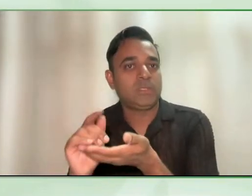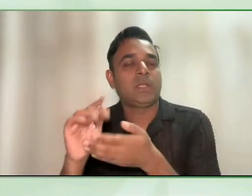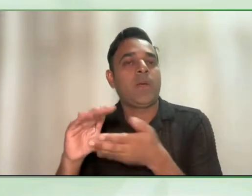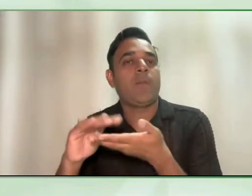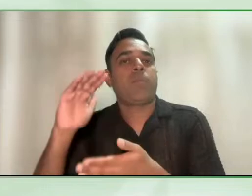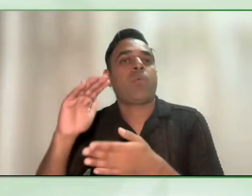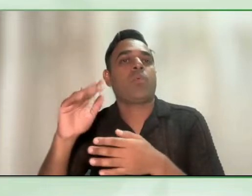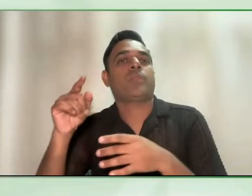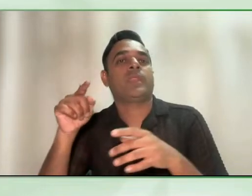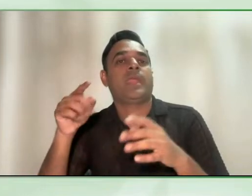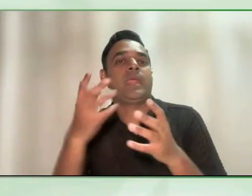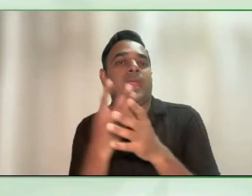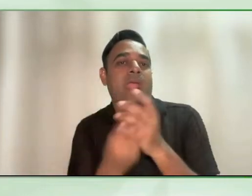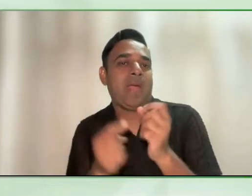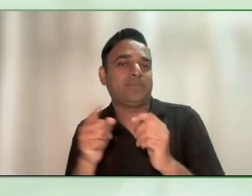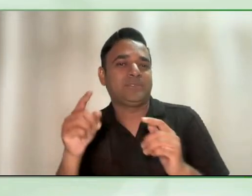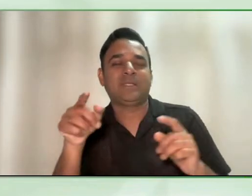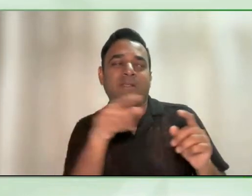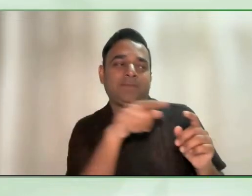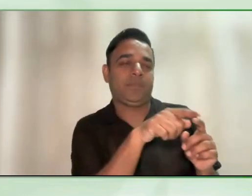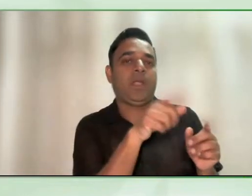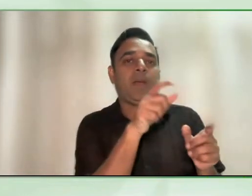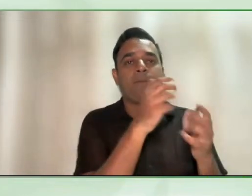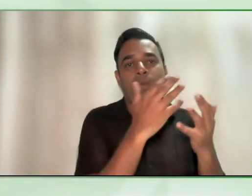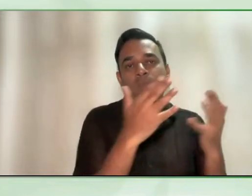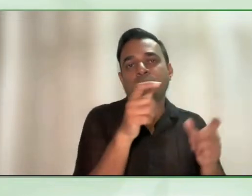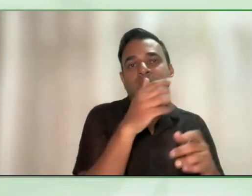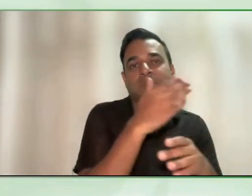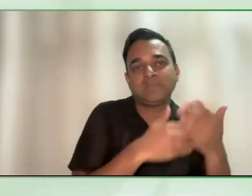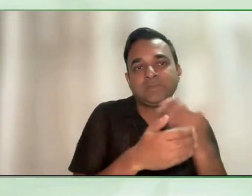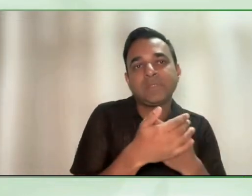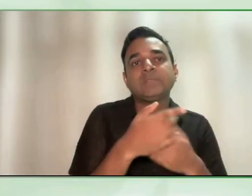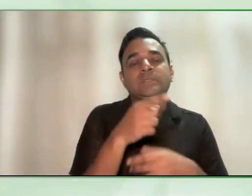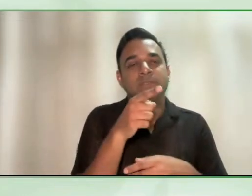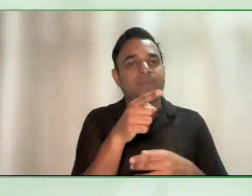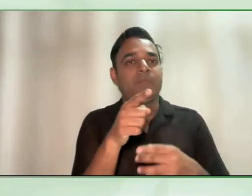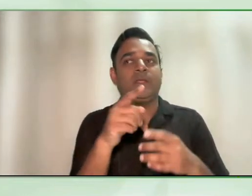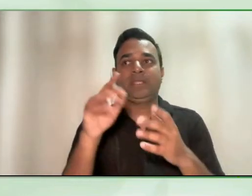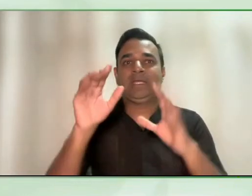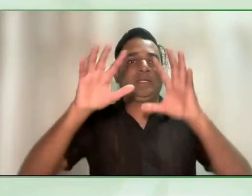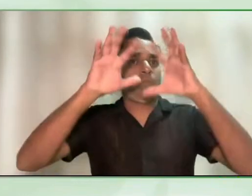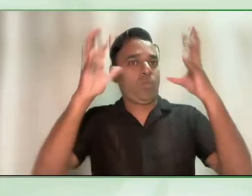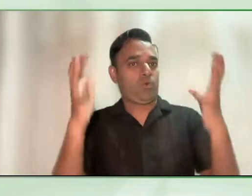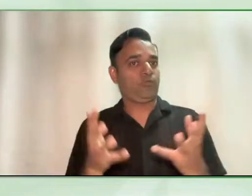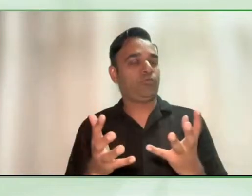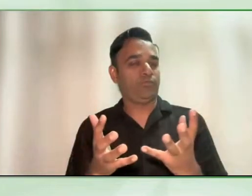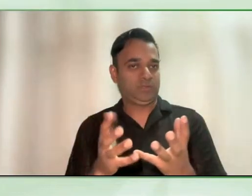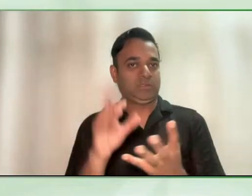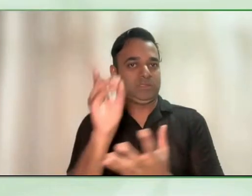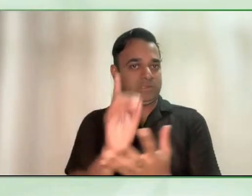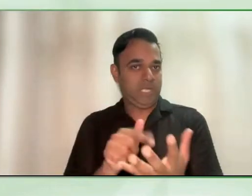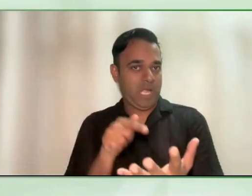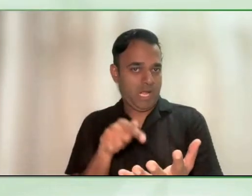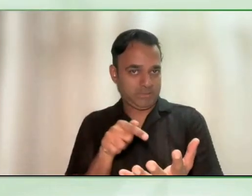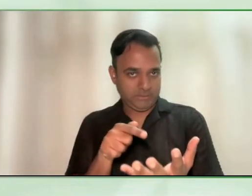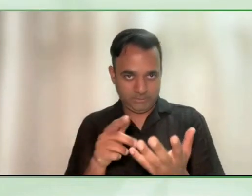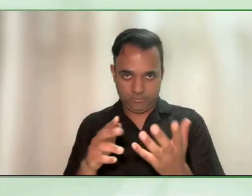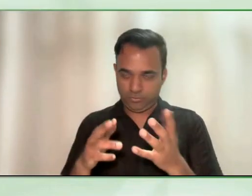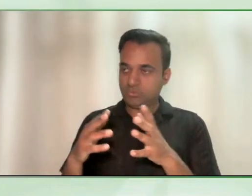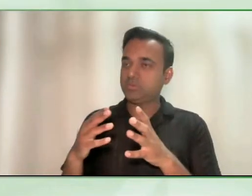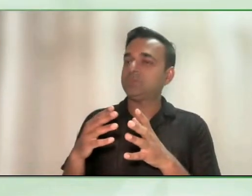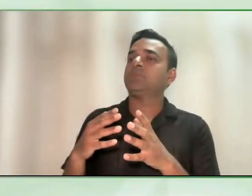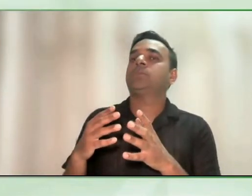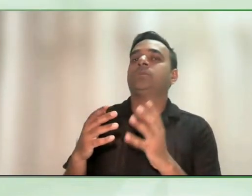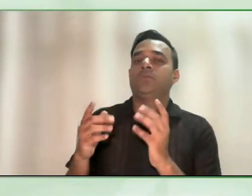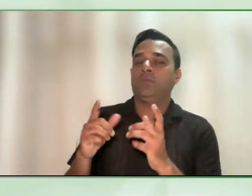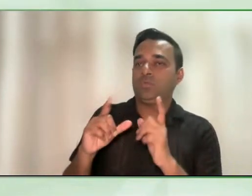most expensive and the most difficult to do, whether it's policies in response to disasters or mere architecture. But